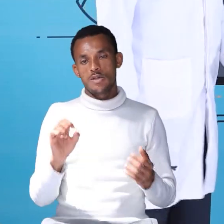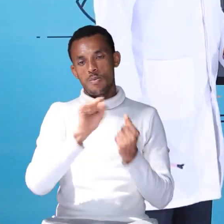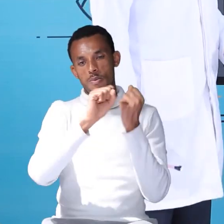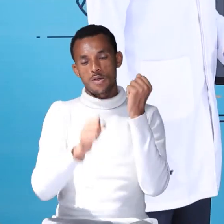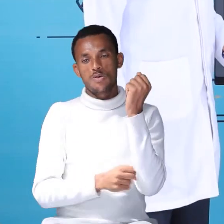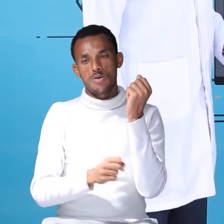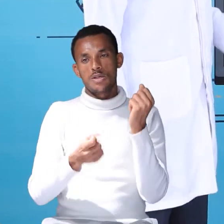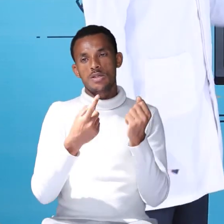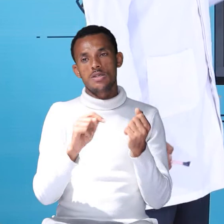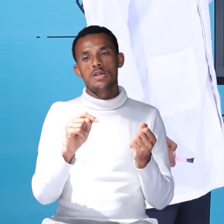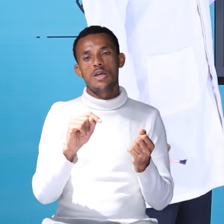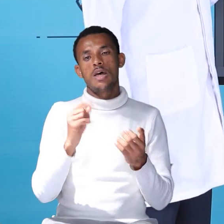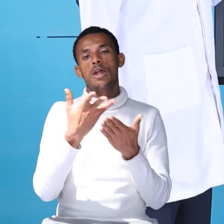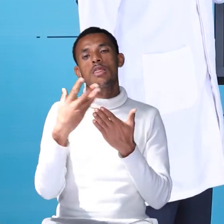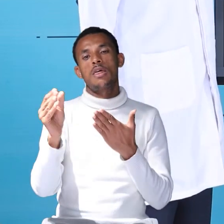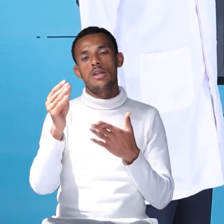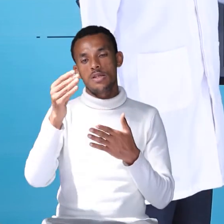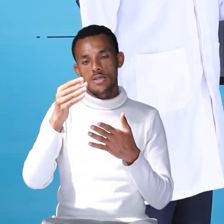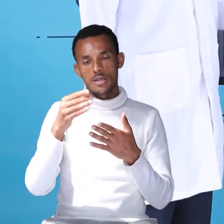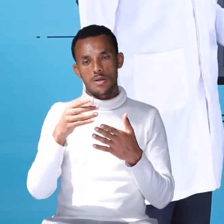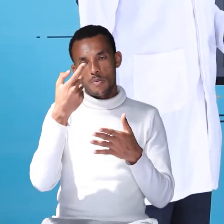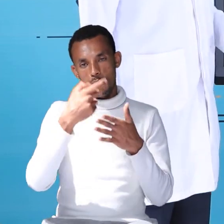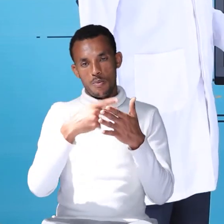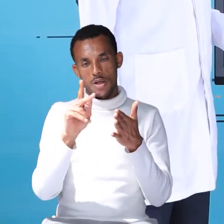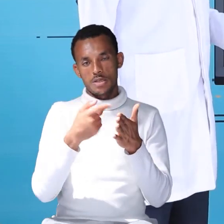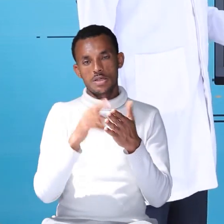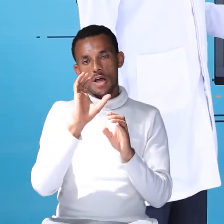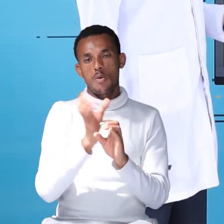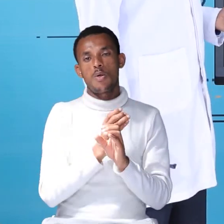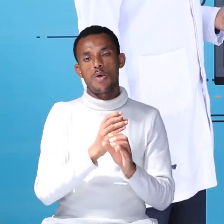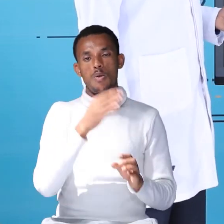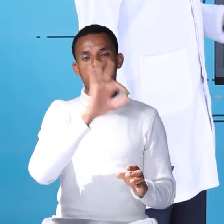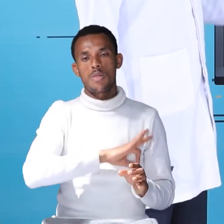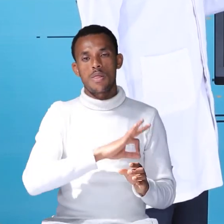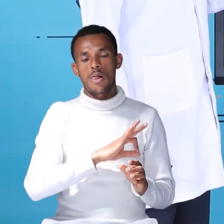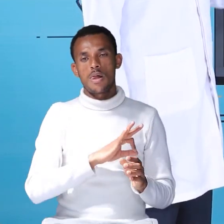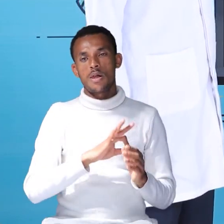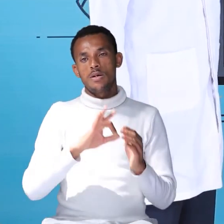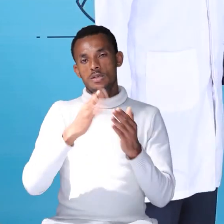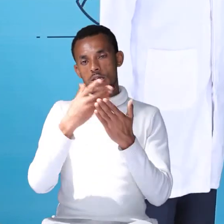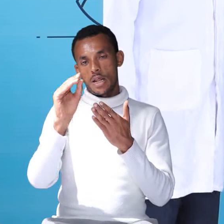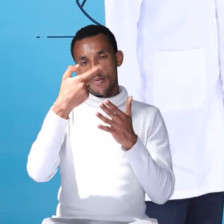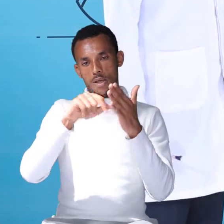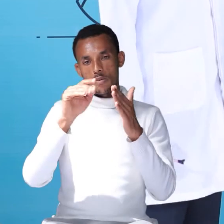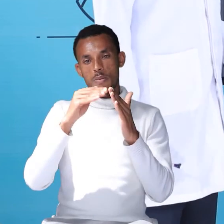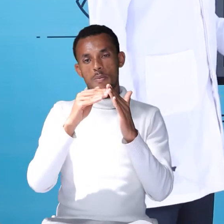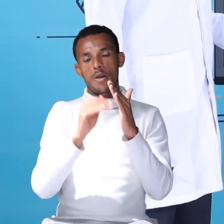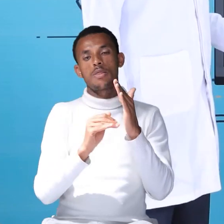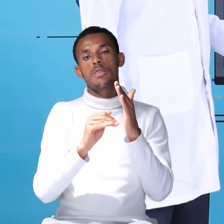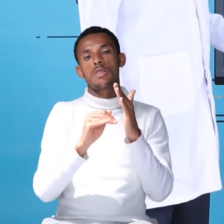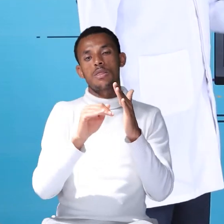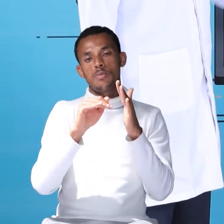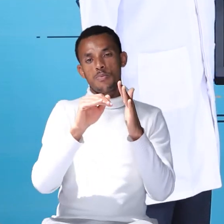markup percent based on the retail selling price. So this could be calculated. Markup, selling price minus cost